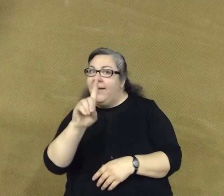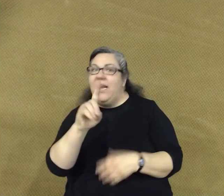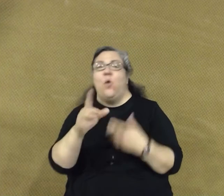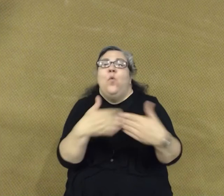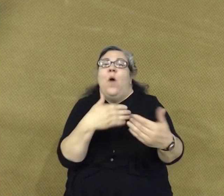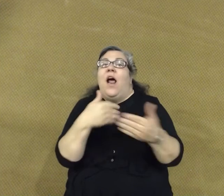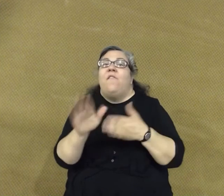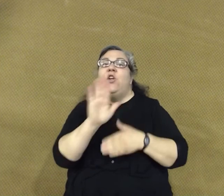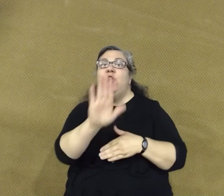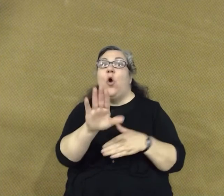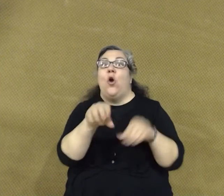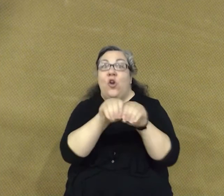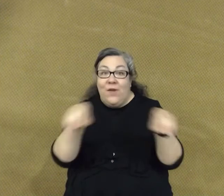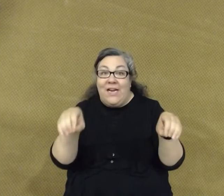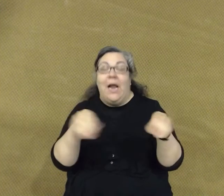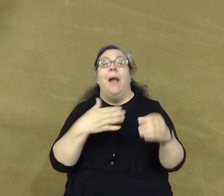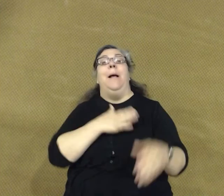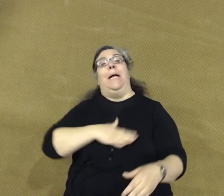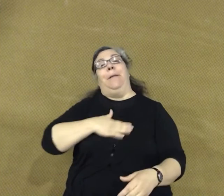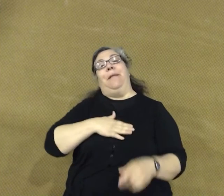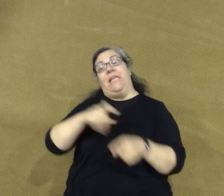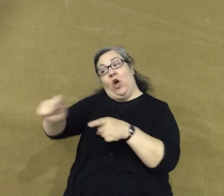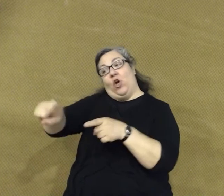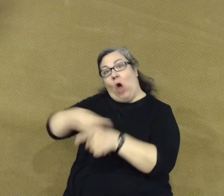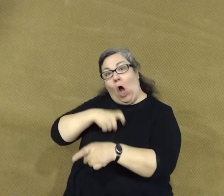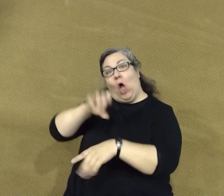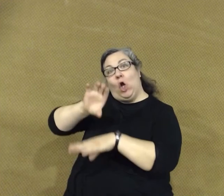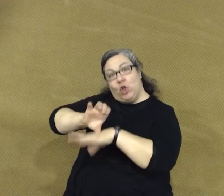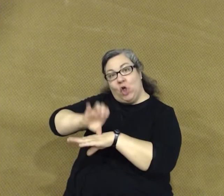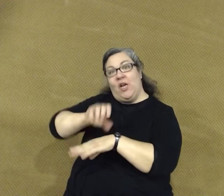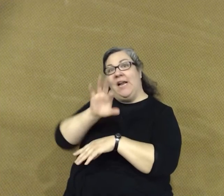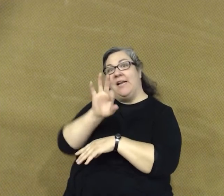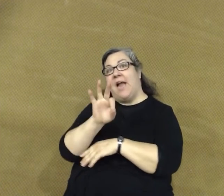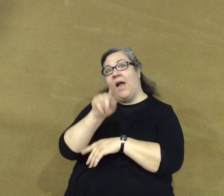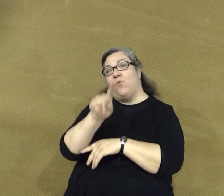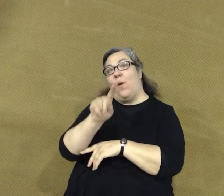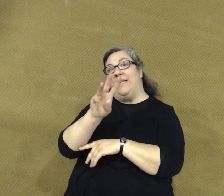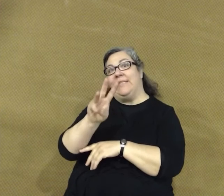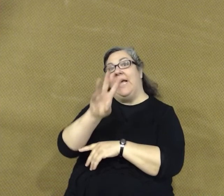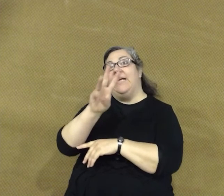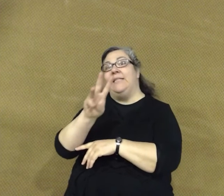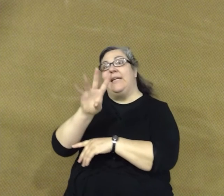whatever it may be, if you would please get that into the office,